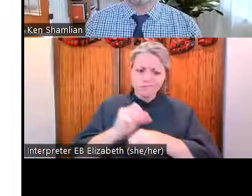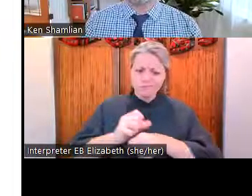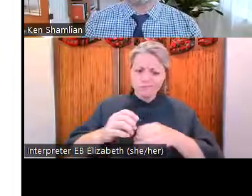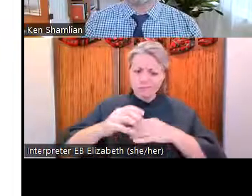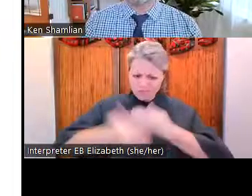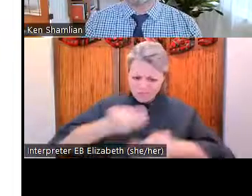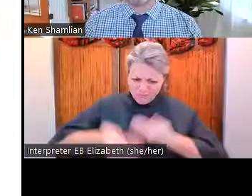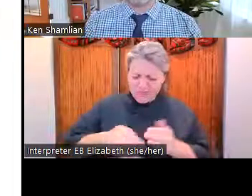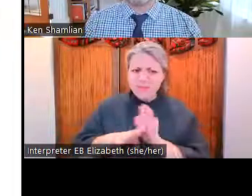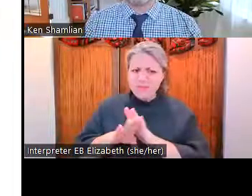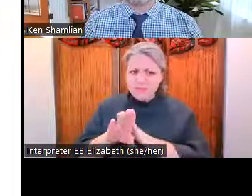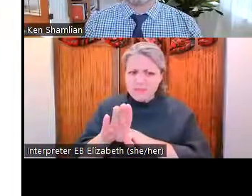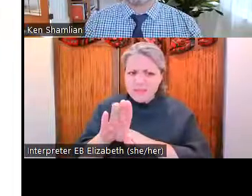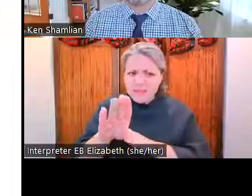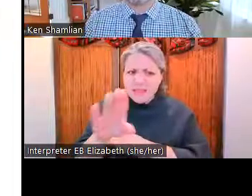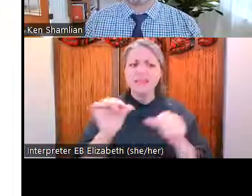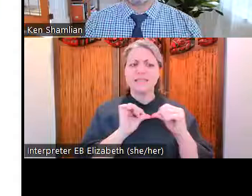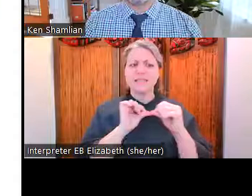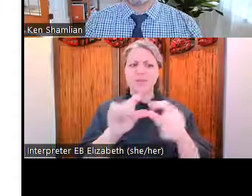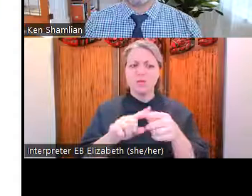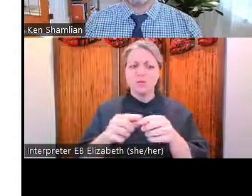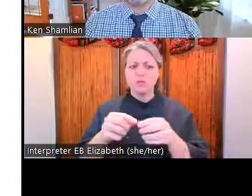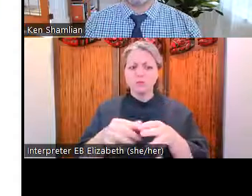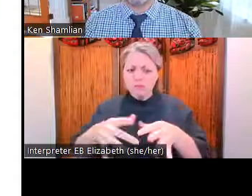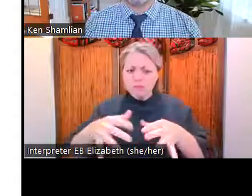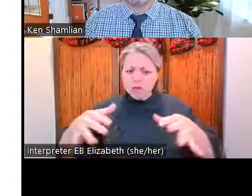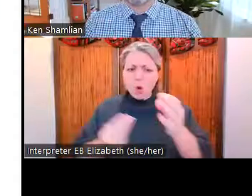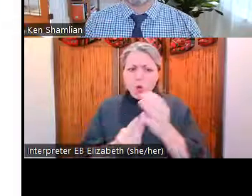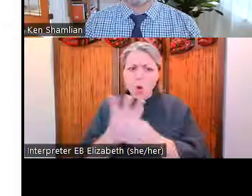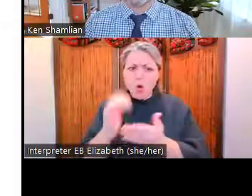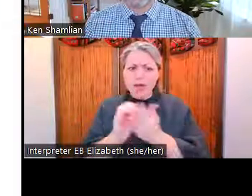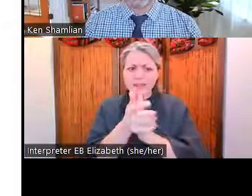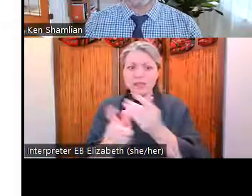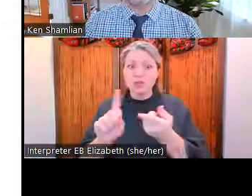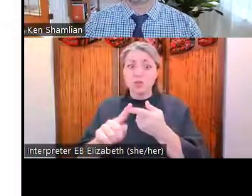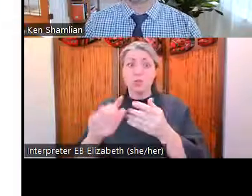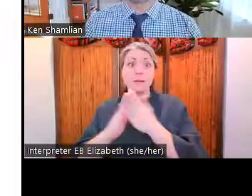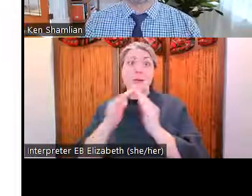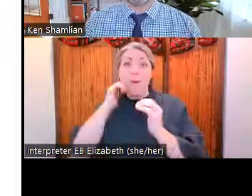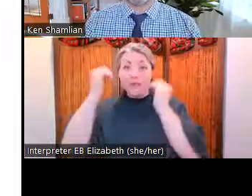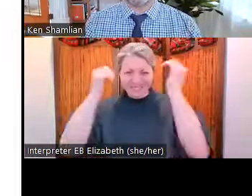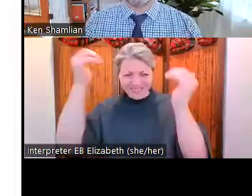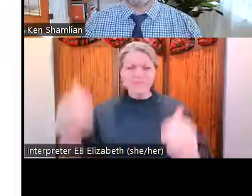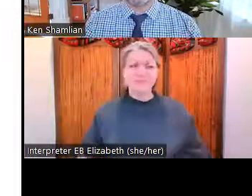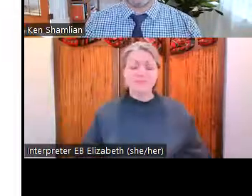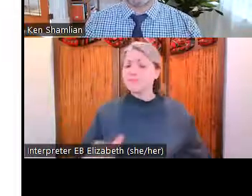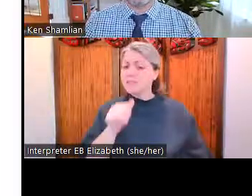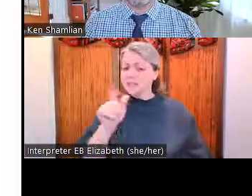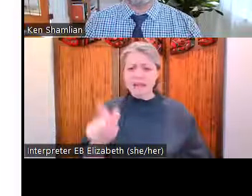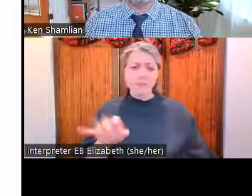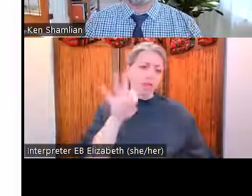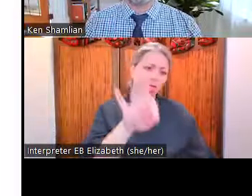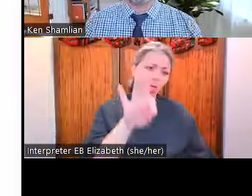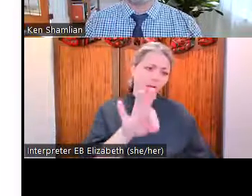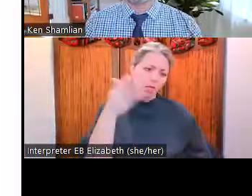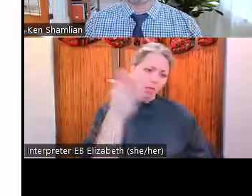lifespan, even up until adolescence. And it doesn't have to be all lecturing, and it doesn't have to be all at the